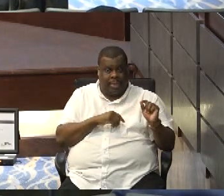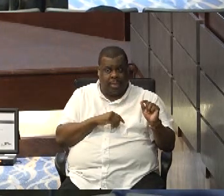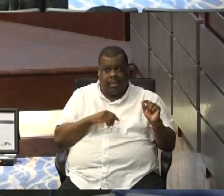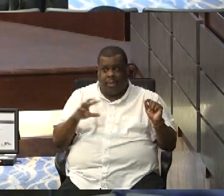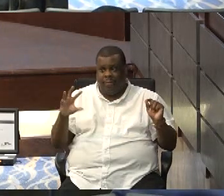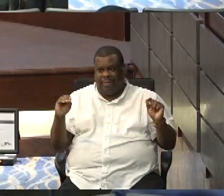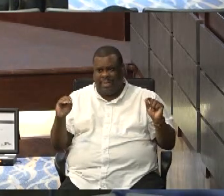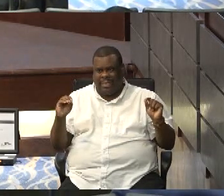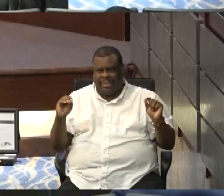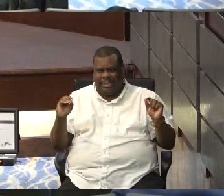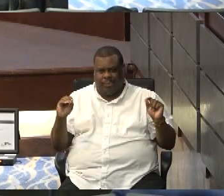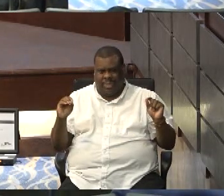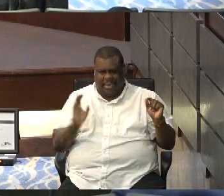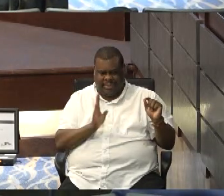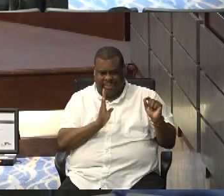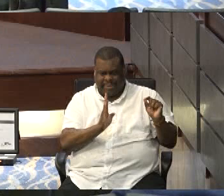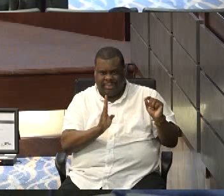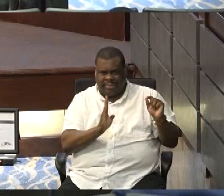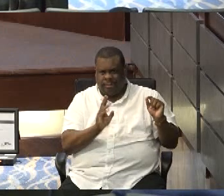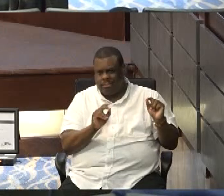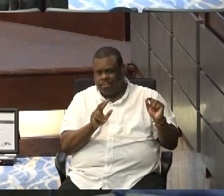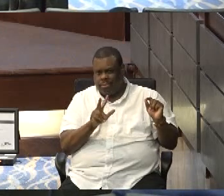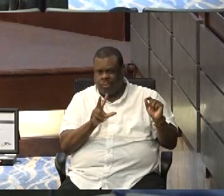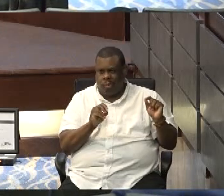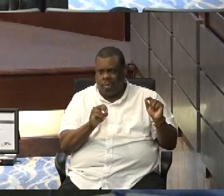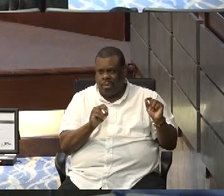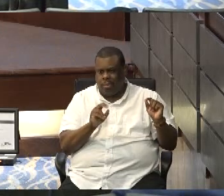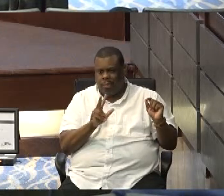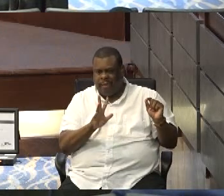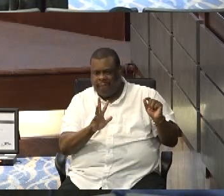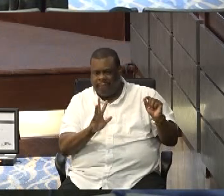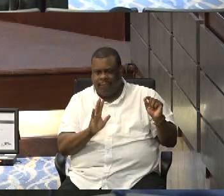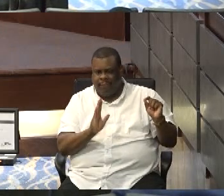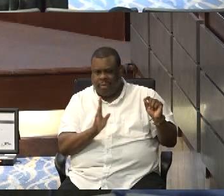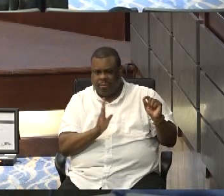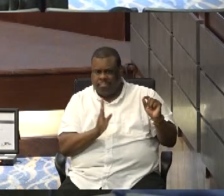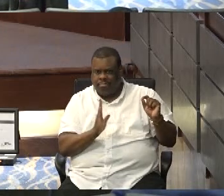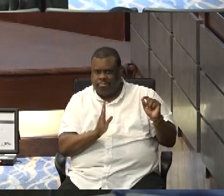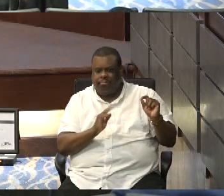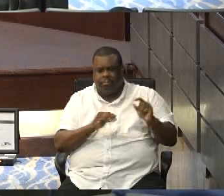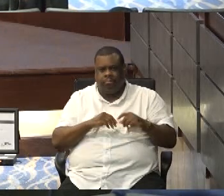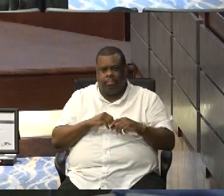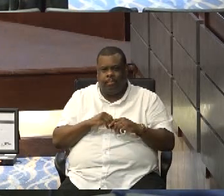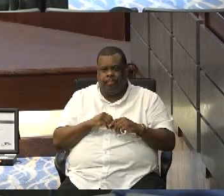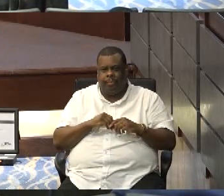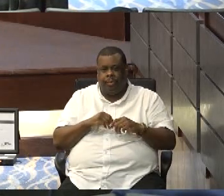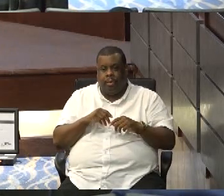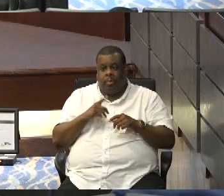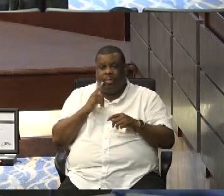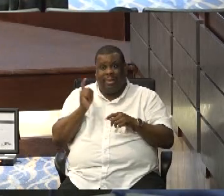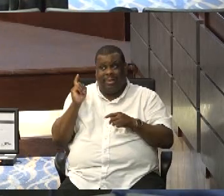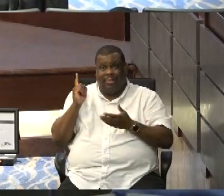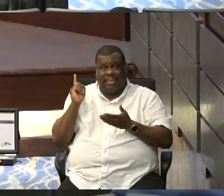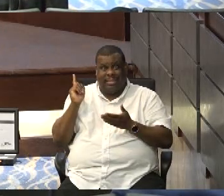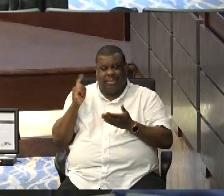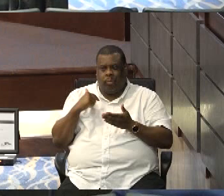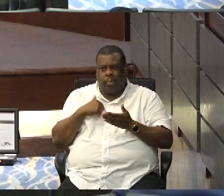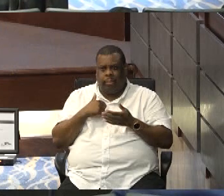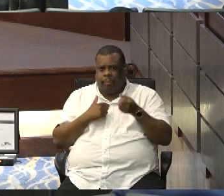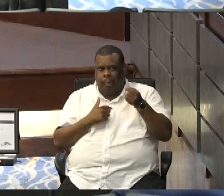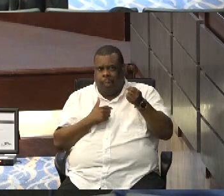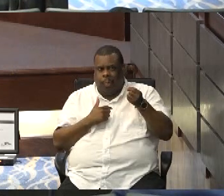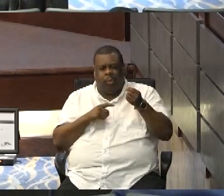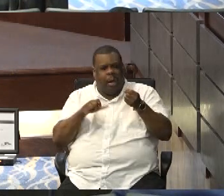that what's happening now? Well, I would say a qualified yes. We were sort of put this on hold for a while because we were Okay. working on some